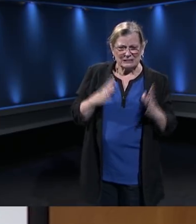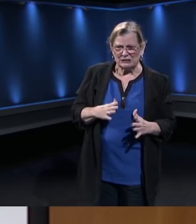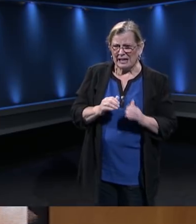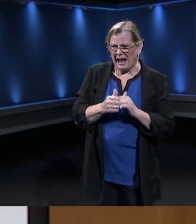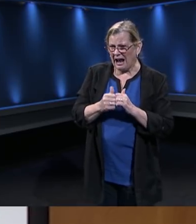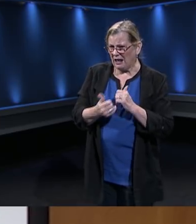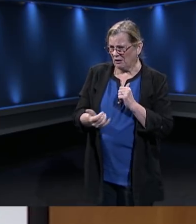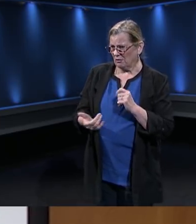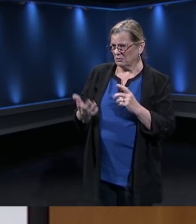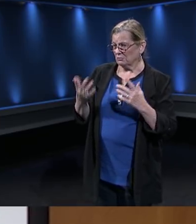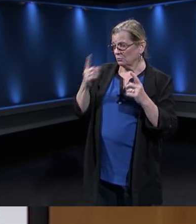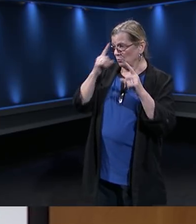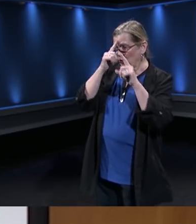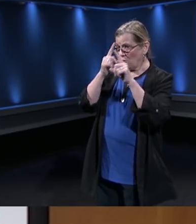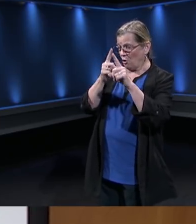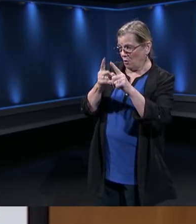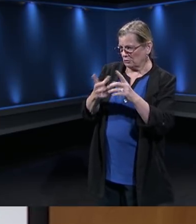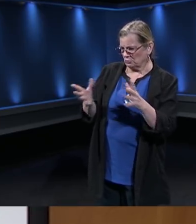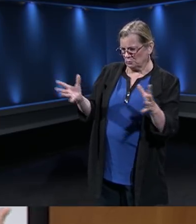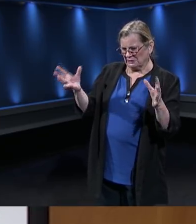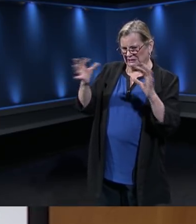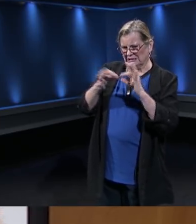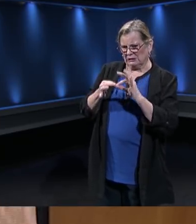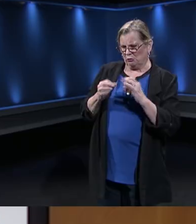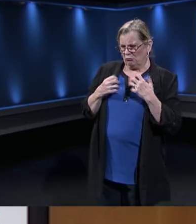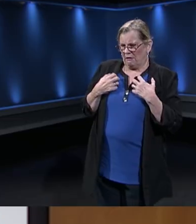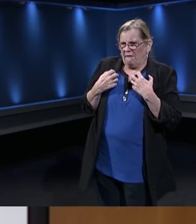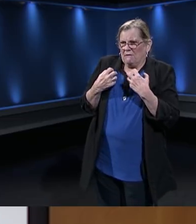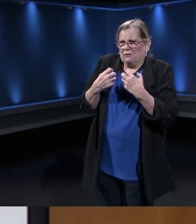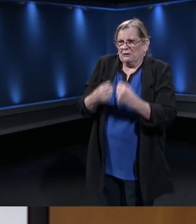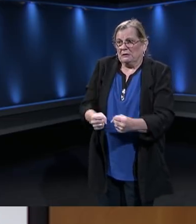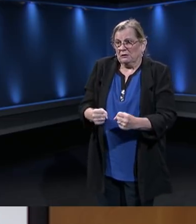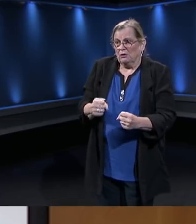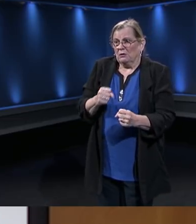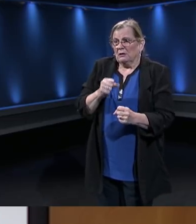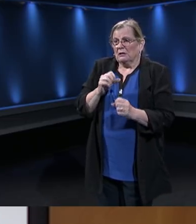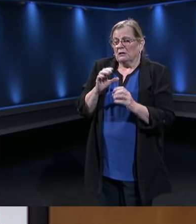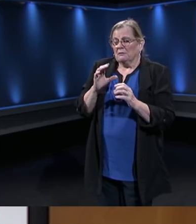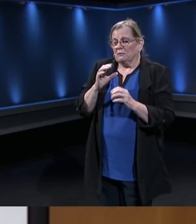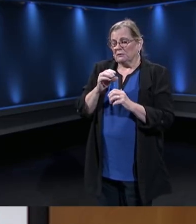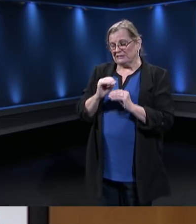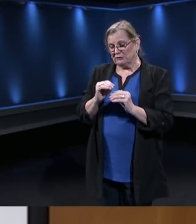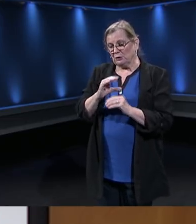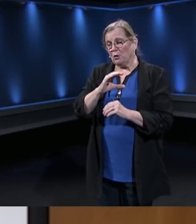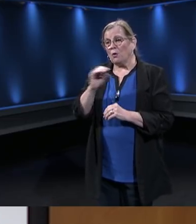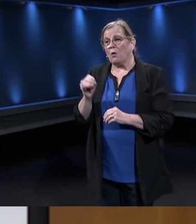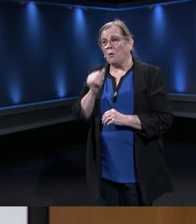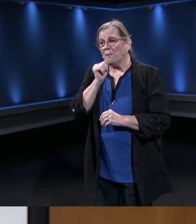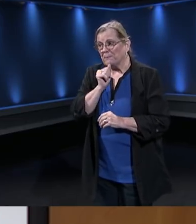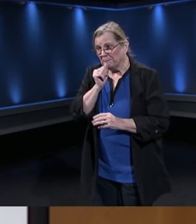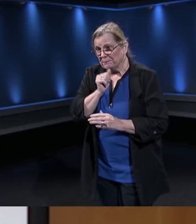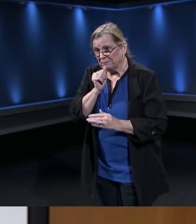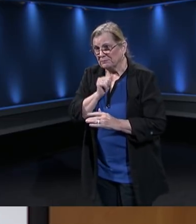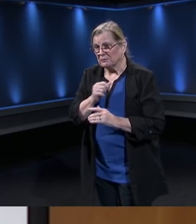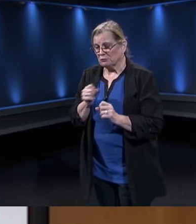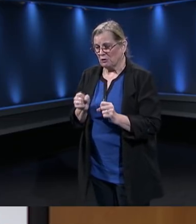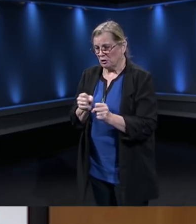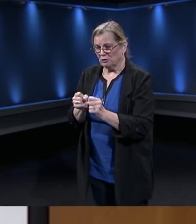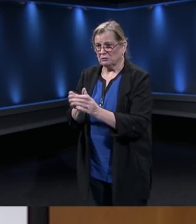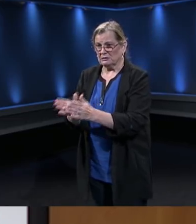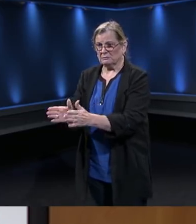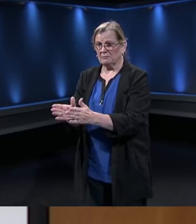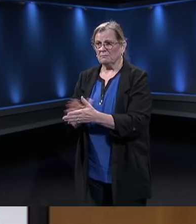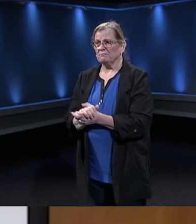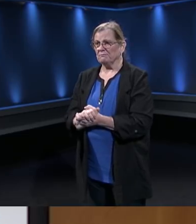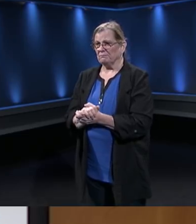back, use those coping strategies, access our supports, and be able to function in a way that is a little bit more mentally well.